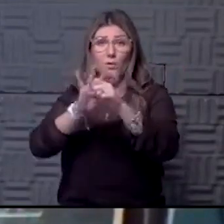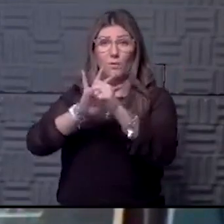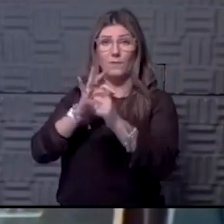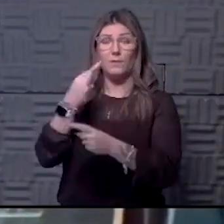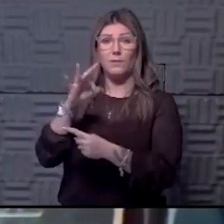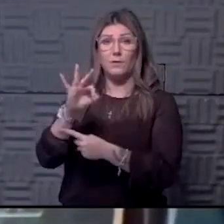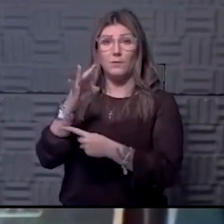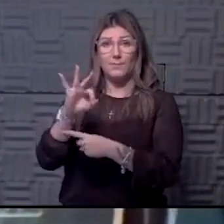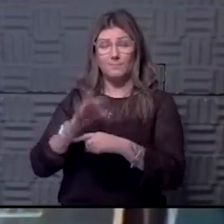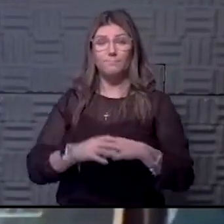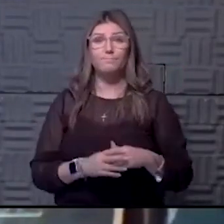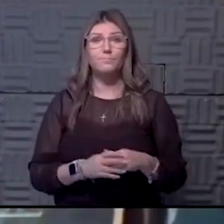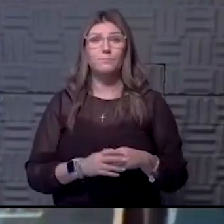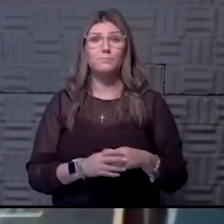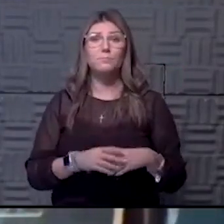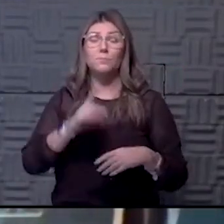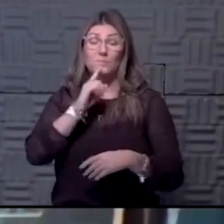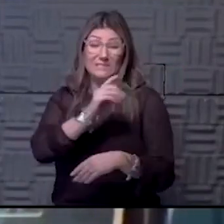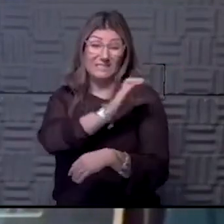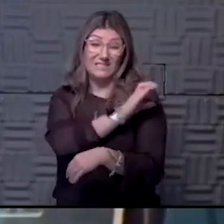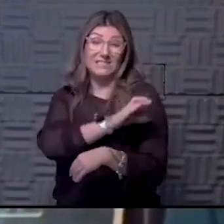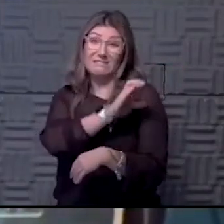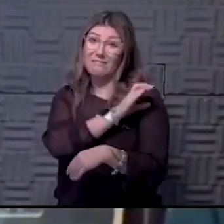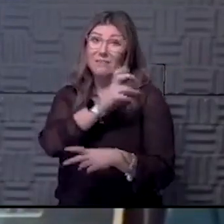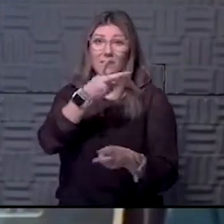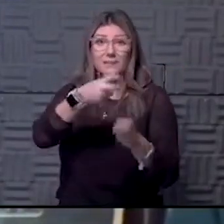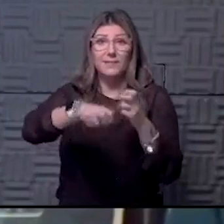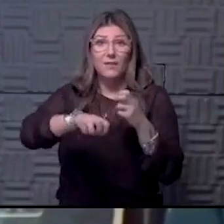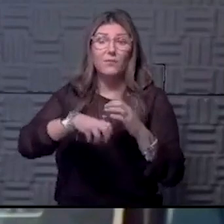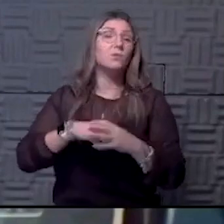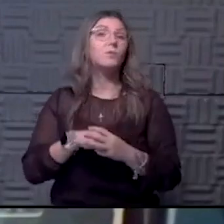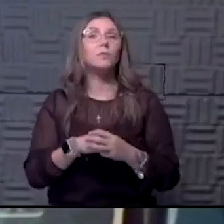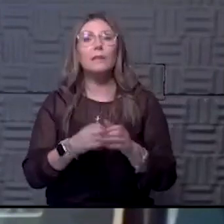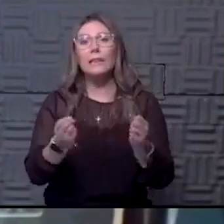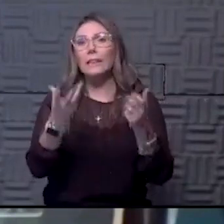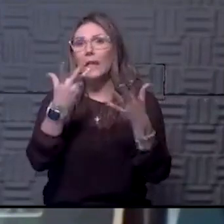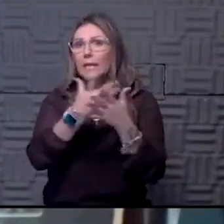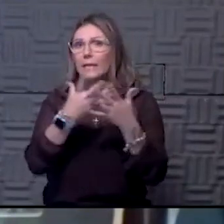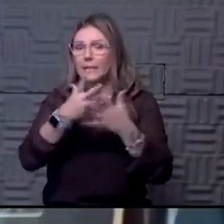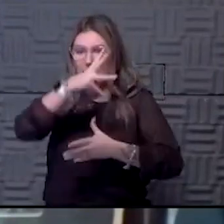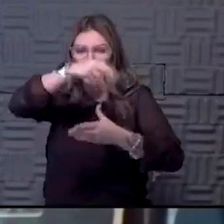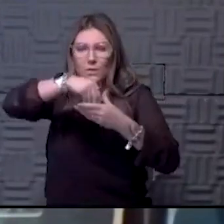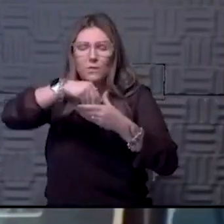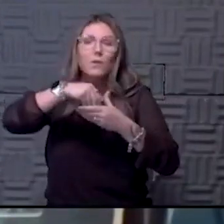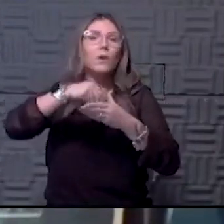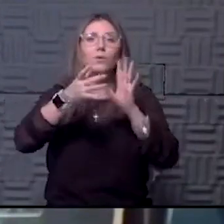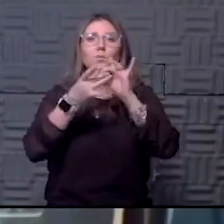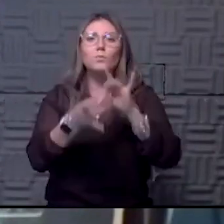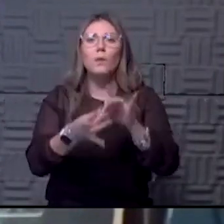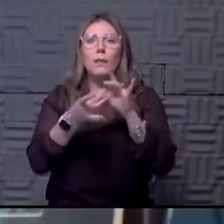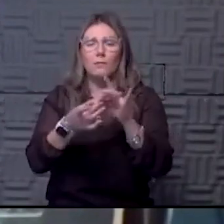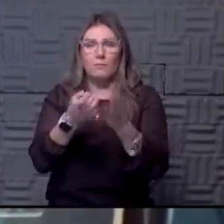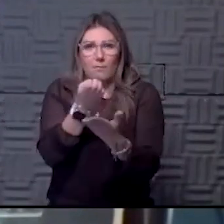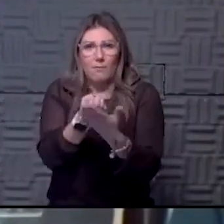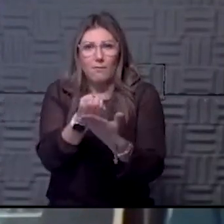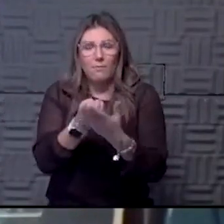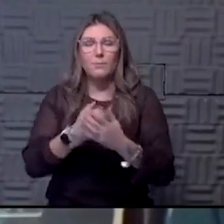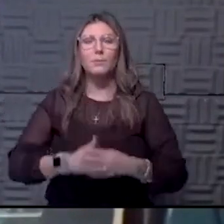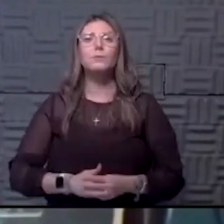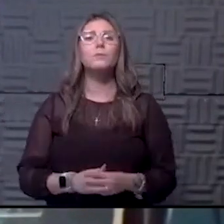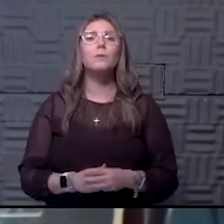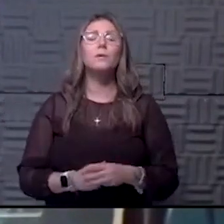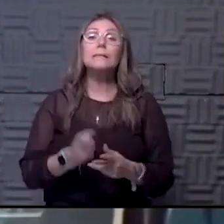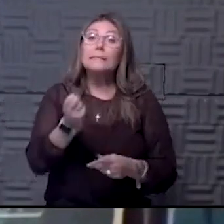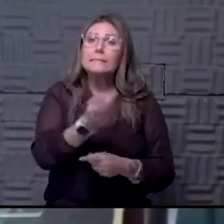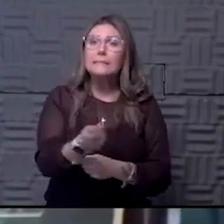is politically difficult, has got lots of things in it related particularly to the economy, some of which I